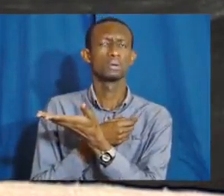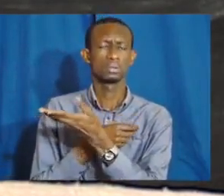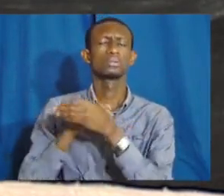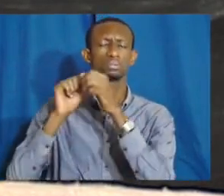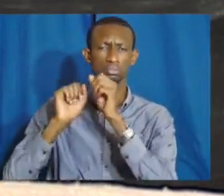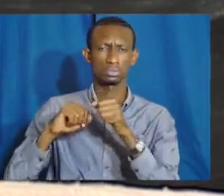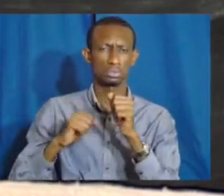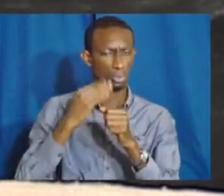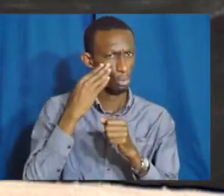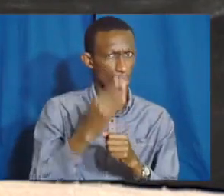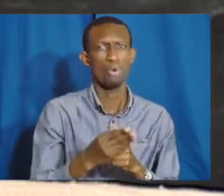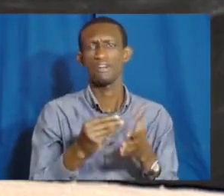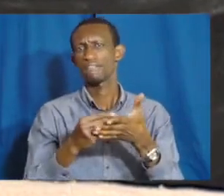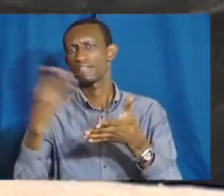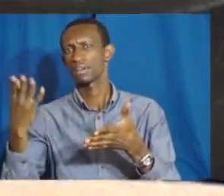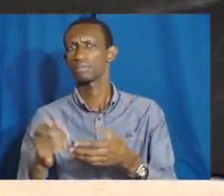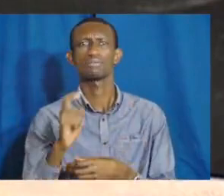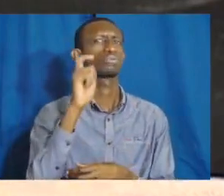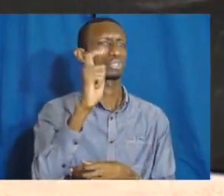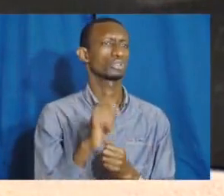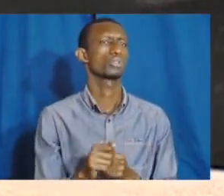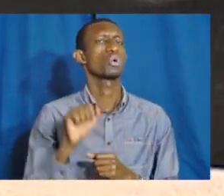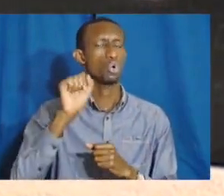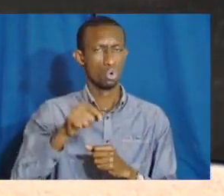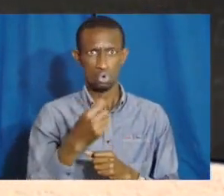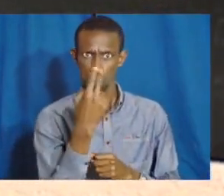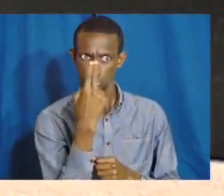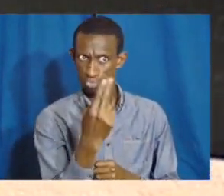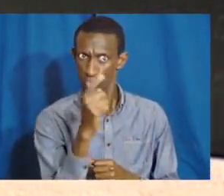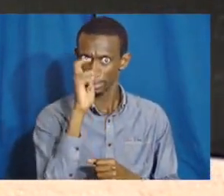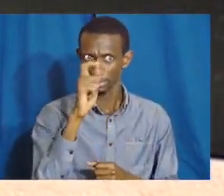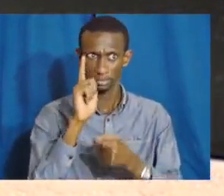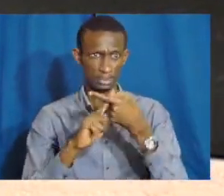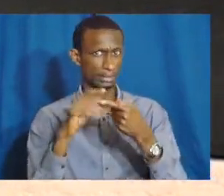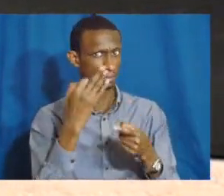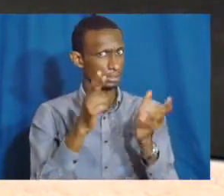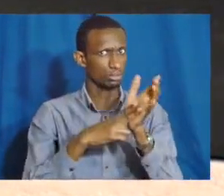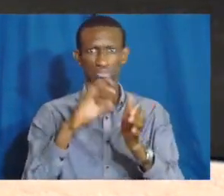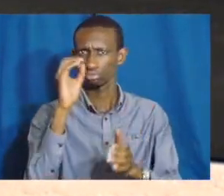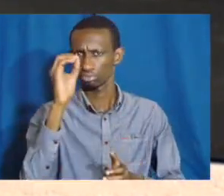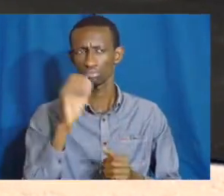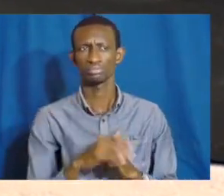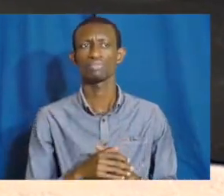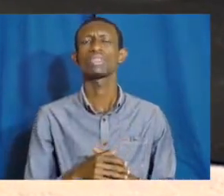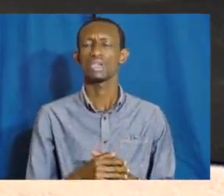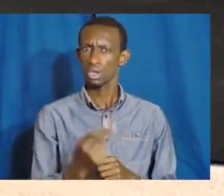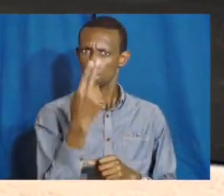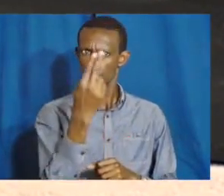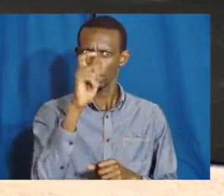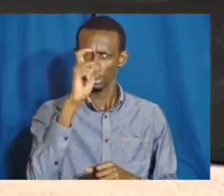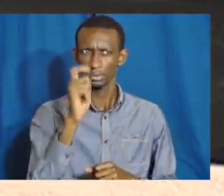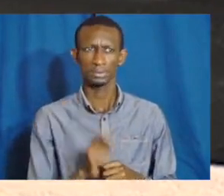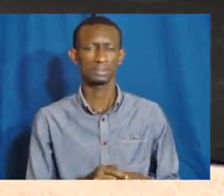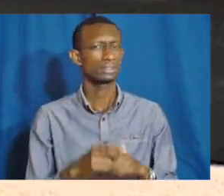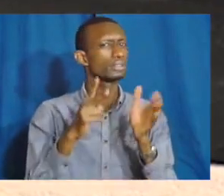value of x. Of course, I have 2x plus 3 equals 0. And 2x